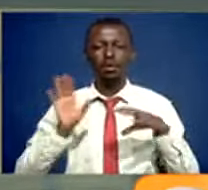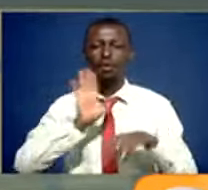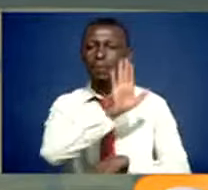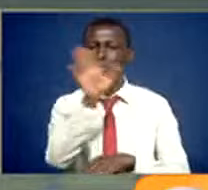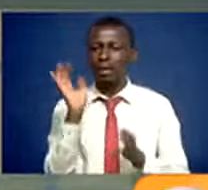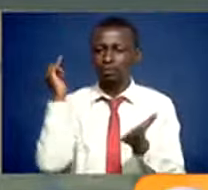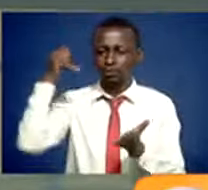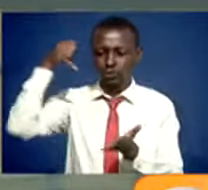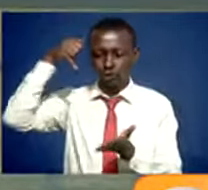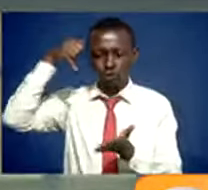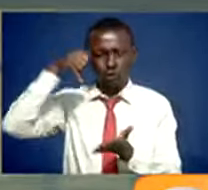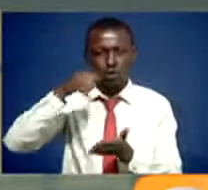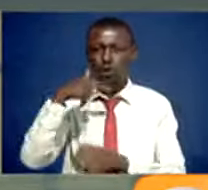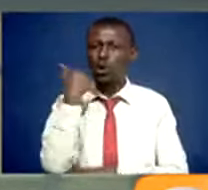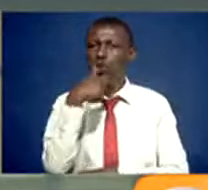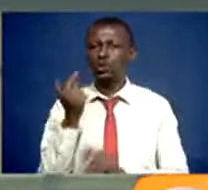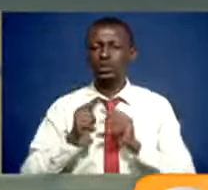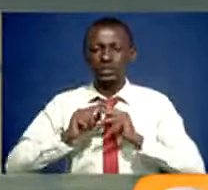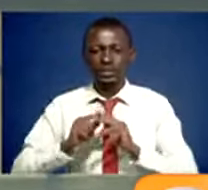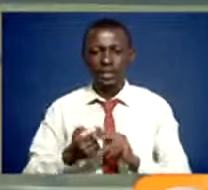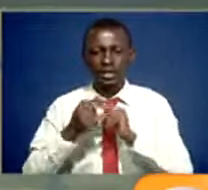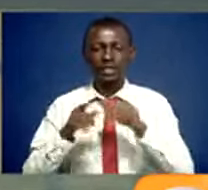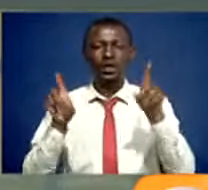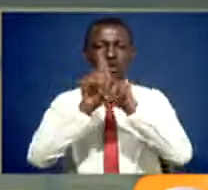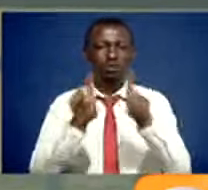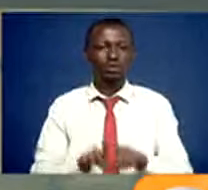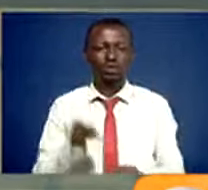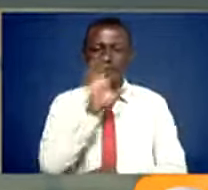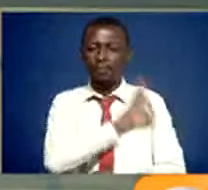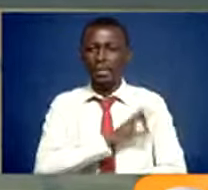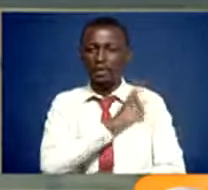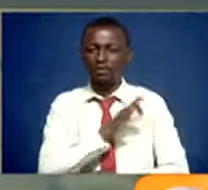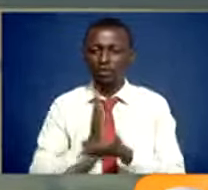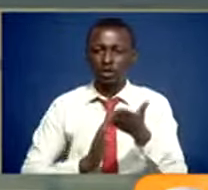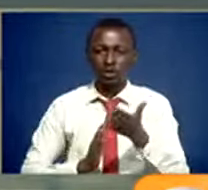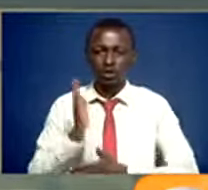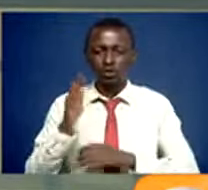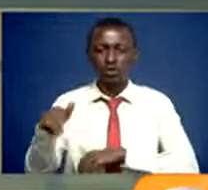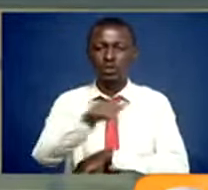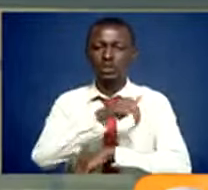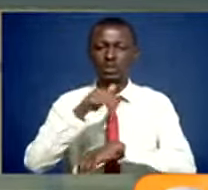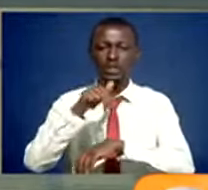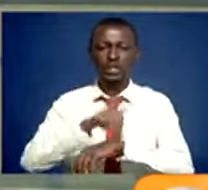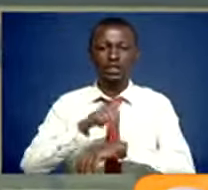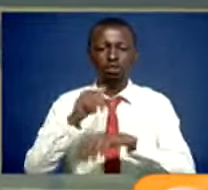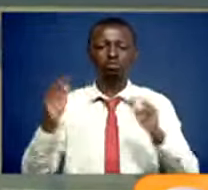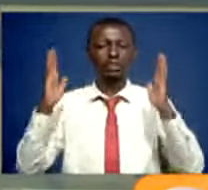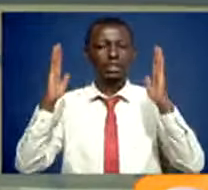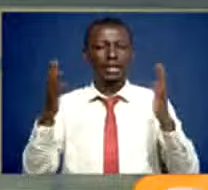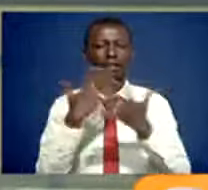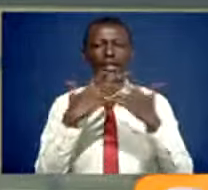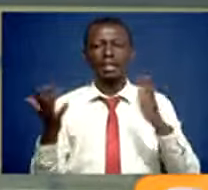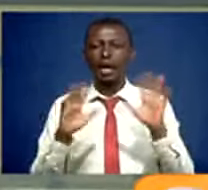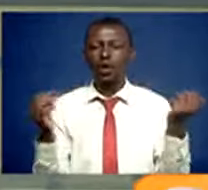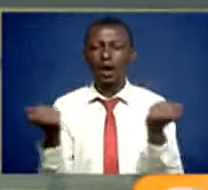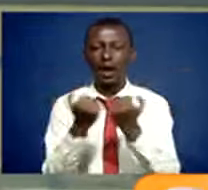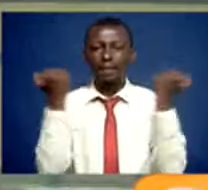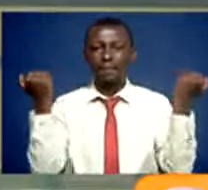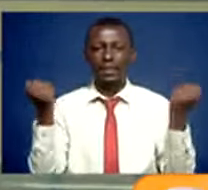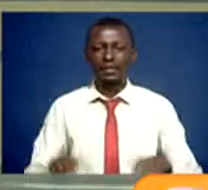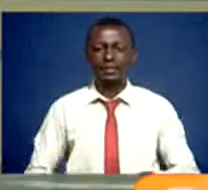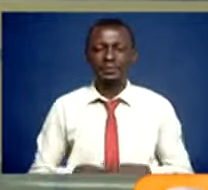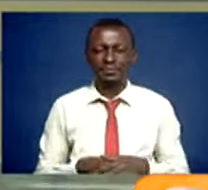center as the authors and beneficiaries of this great nation's affairs.